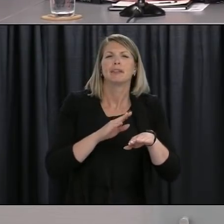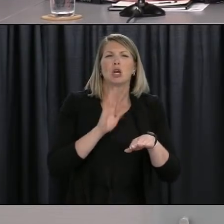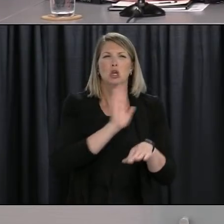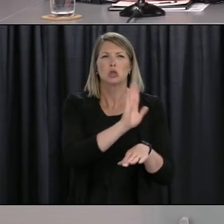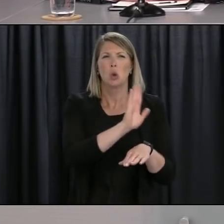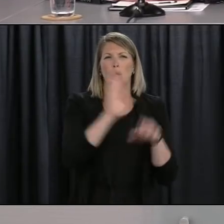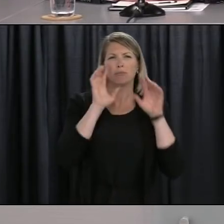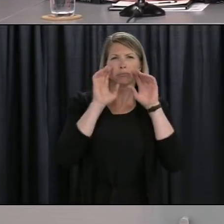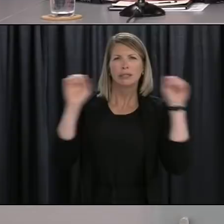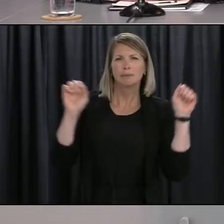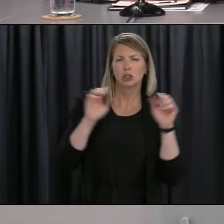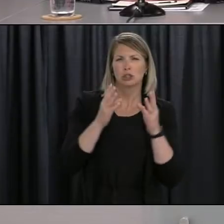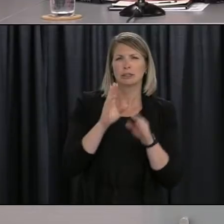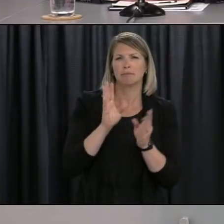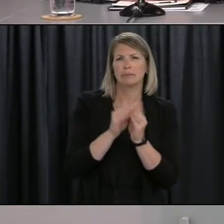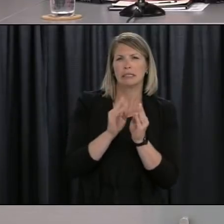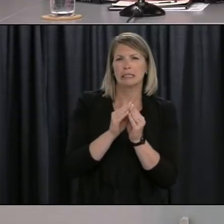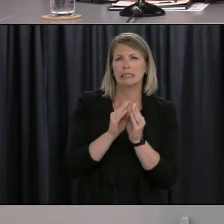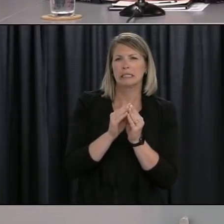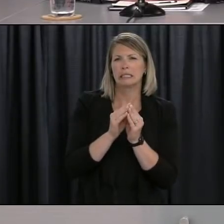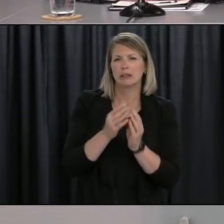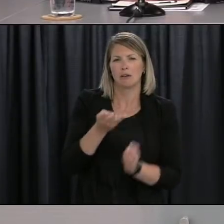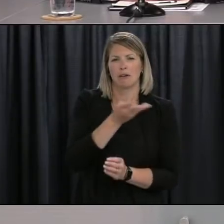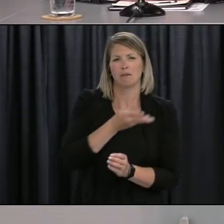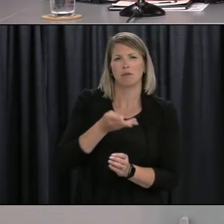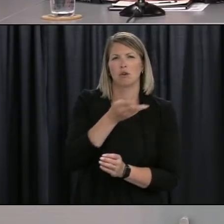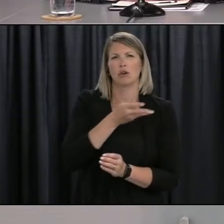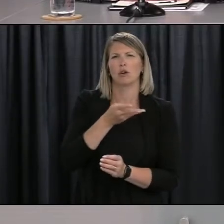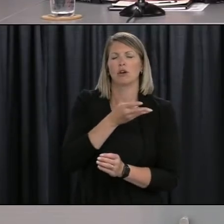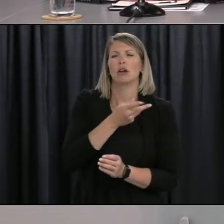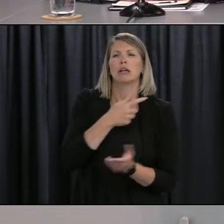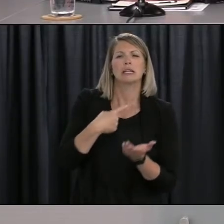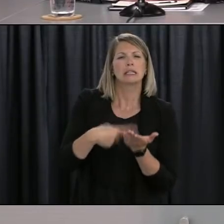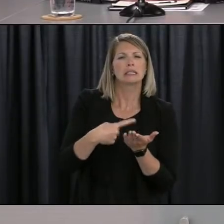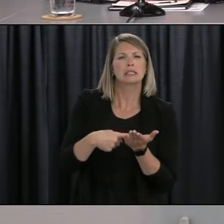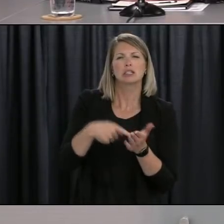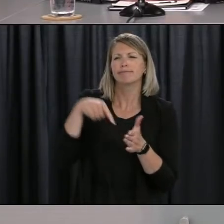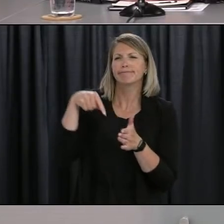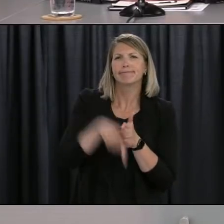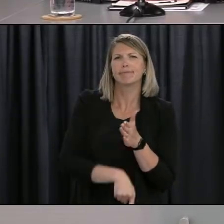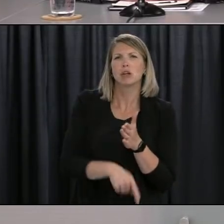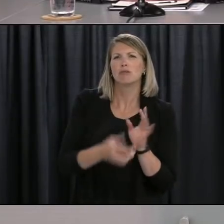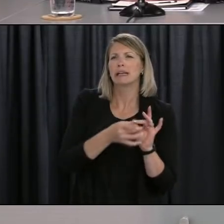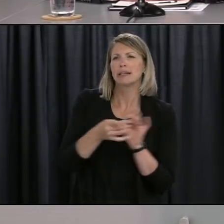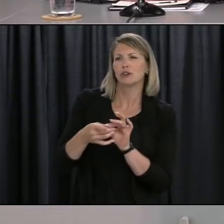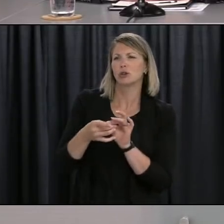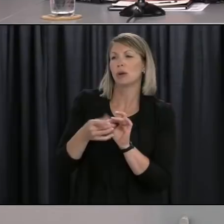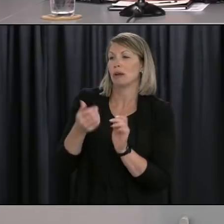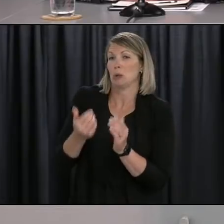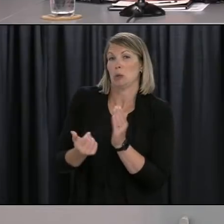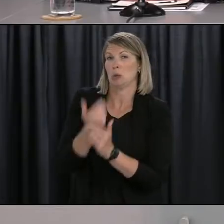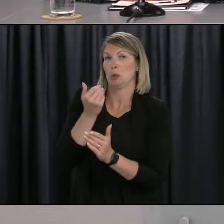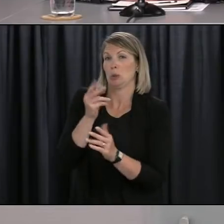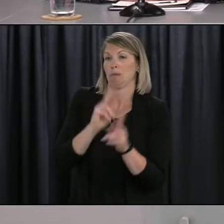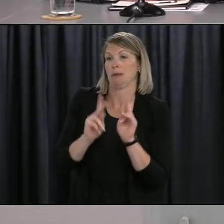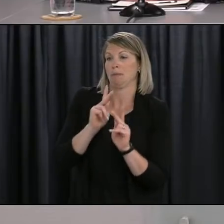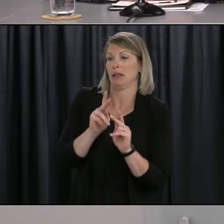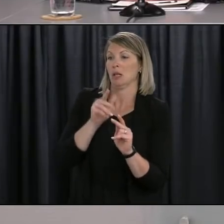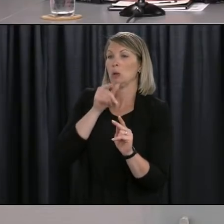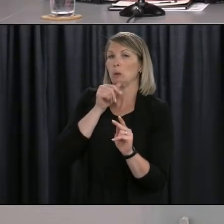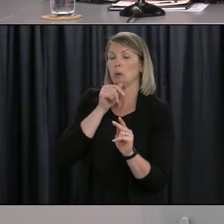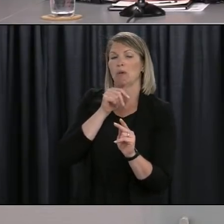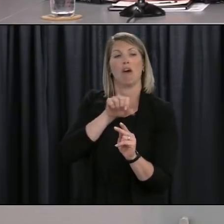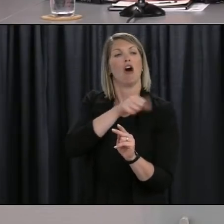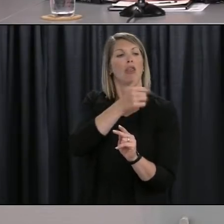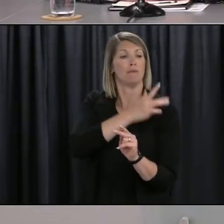went on really beefing up things like testing for travelers coming into the province. I think a big question for a lot of people would